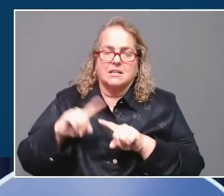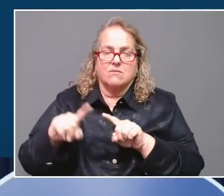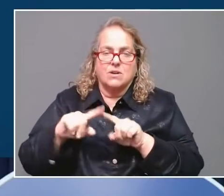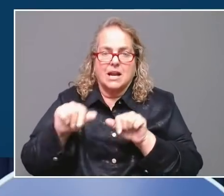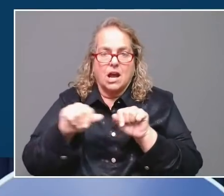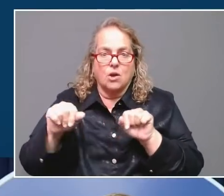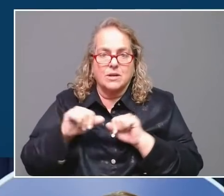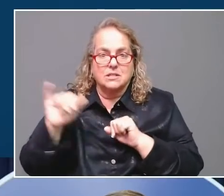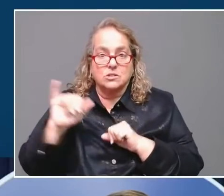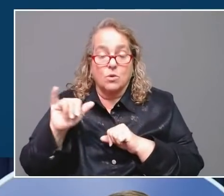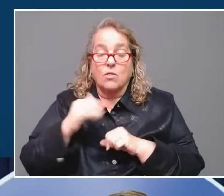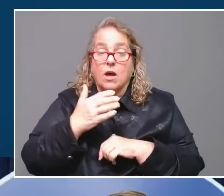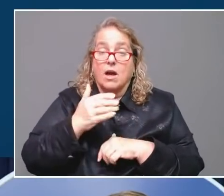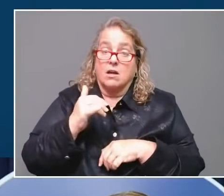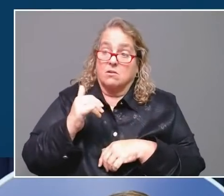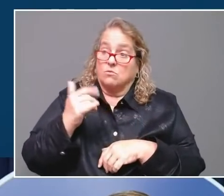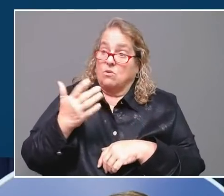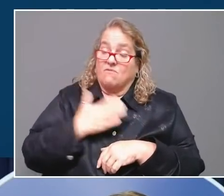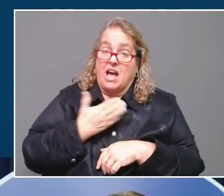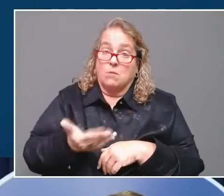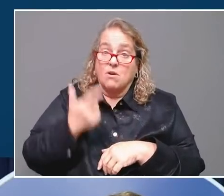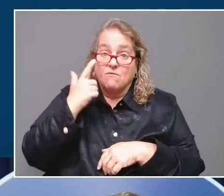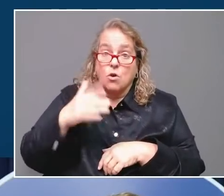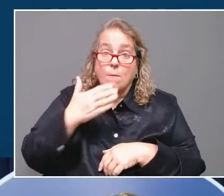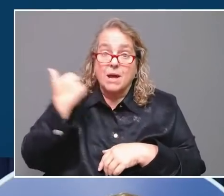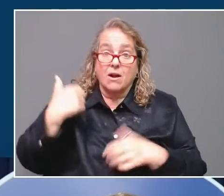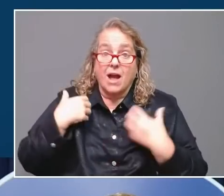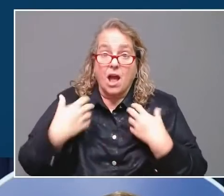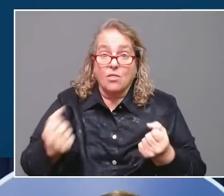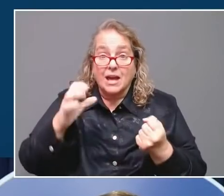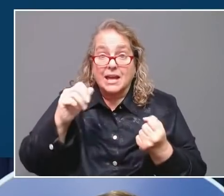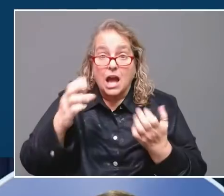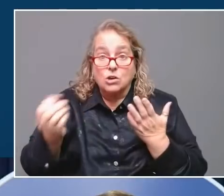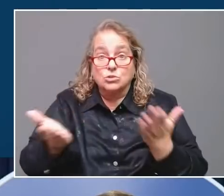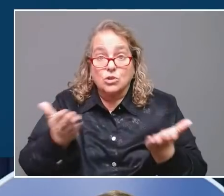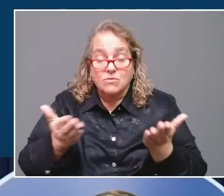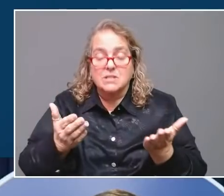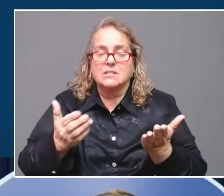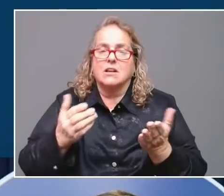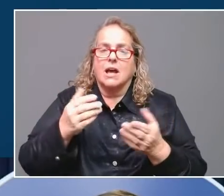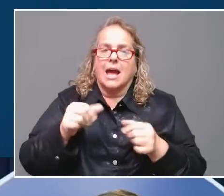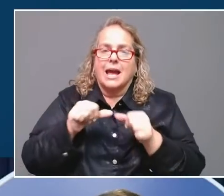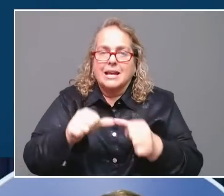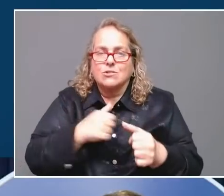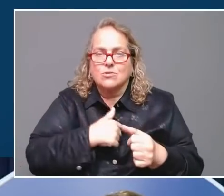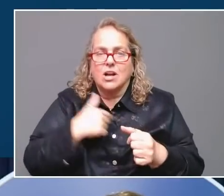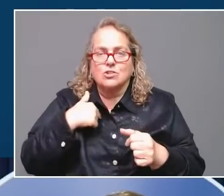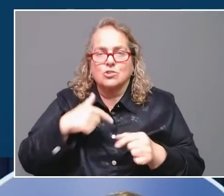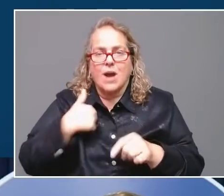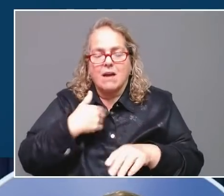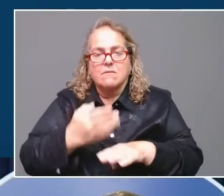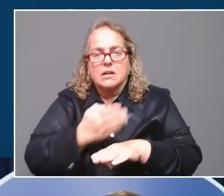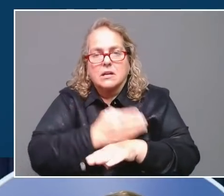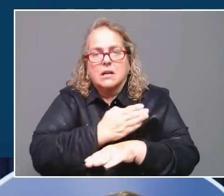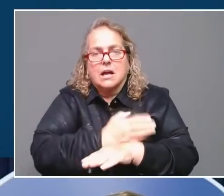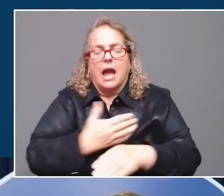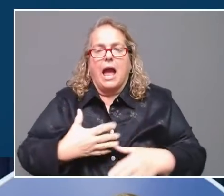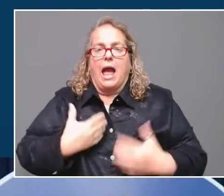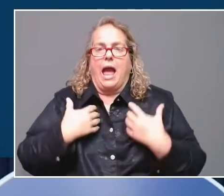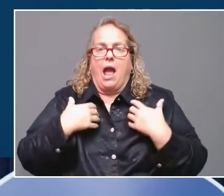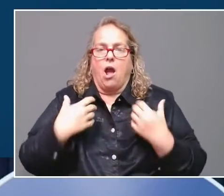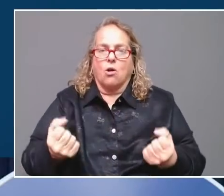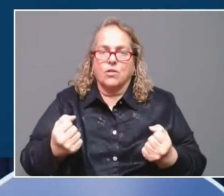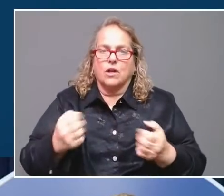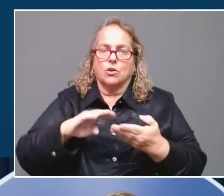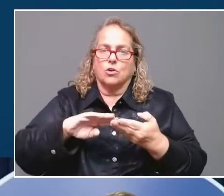of better healthcare service creates a thriving community, makes us healthy enough to have the workforce necessary to take advantage of